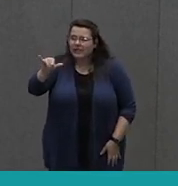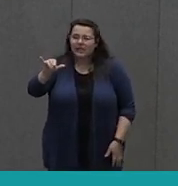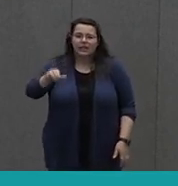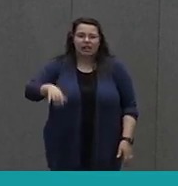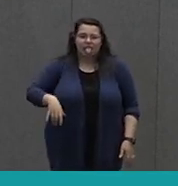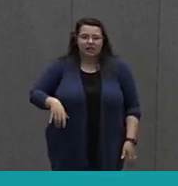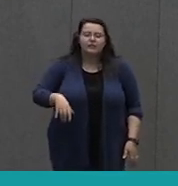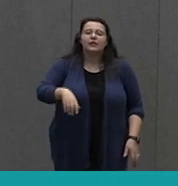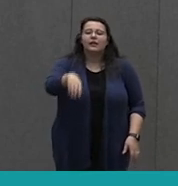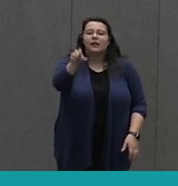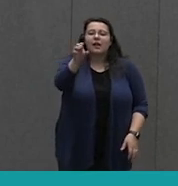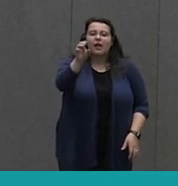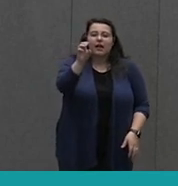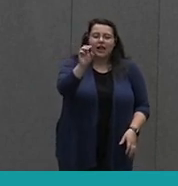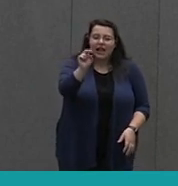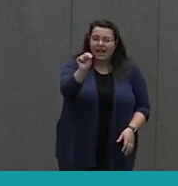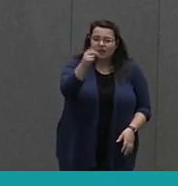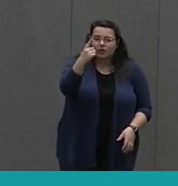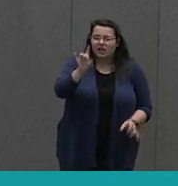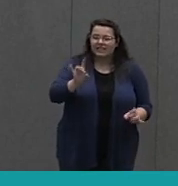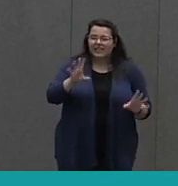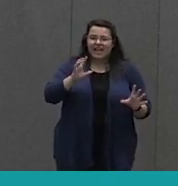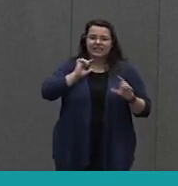Those are some big burps right there.